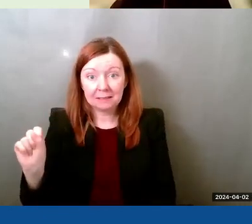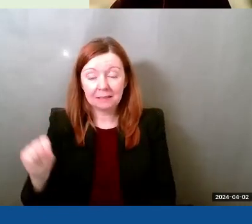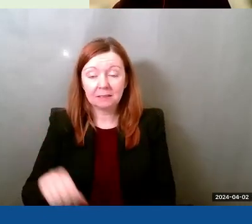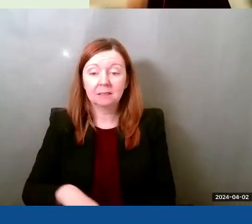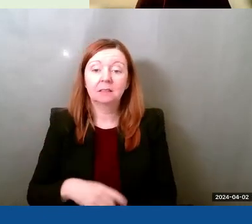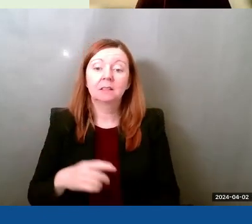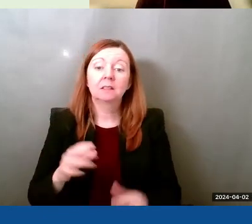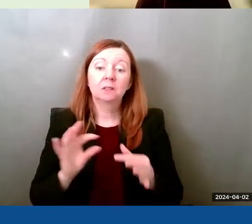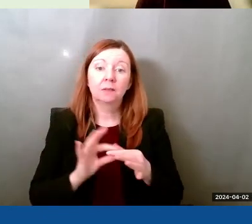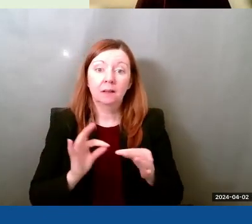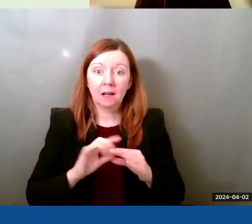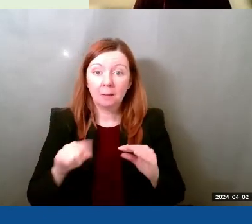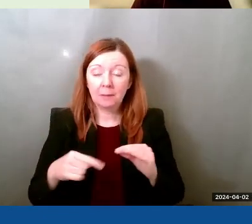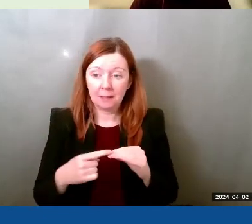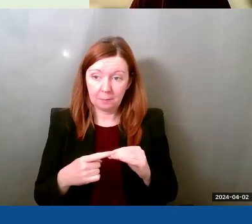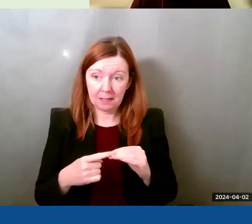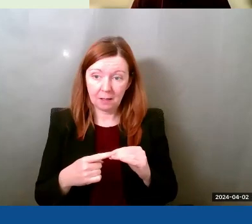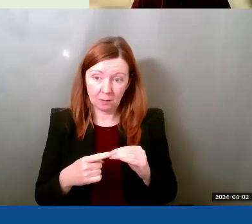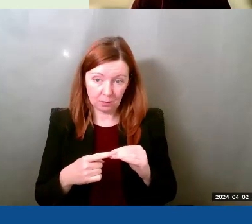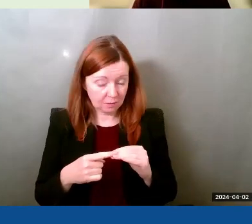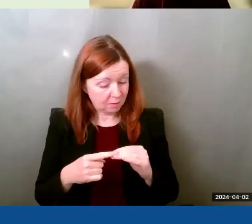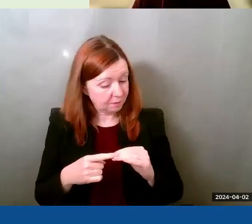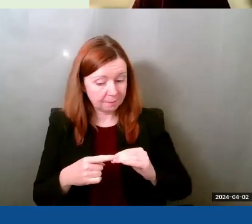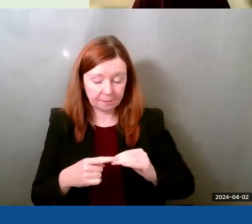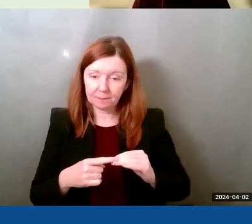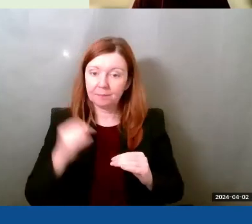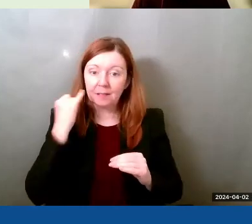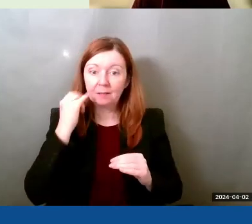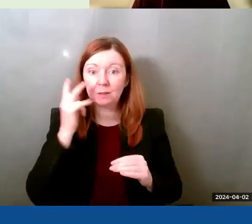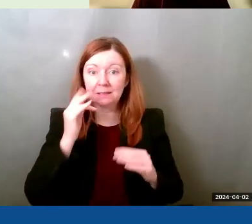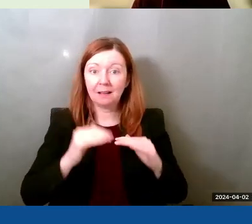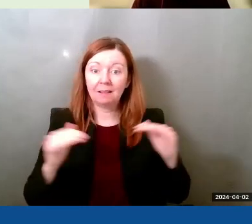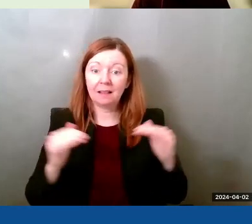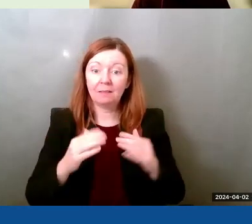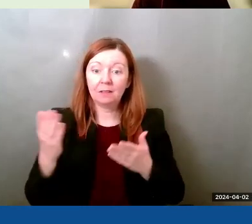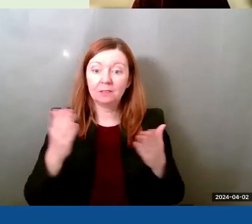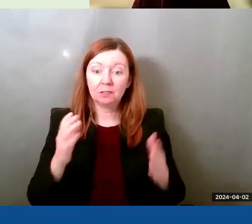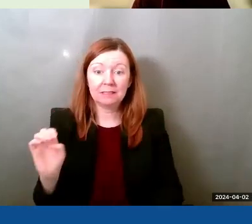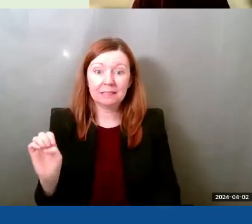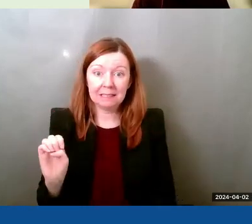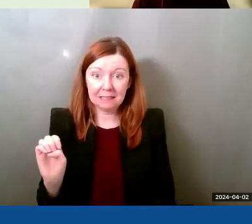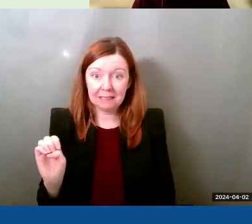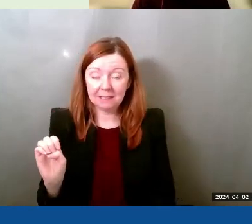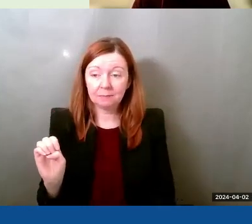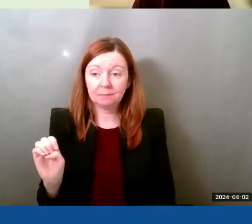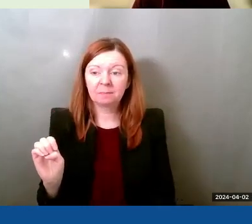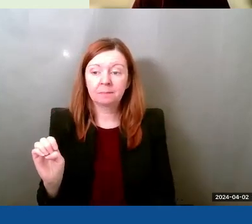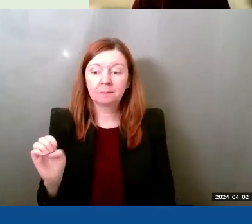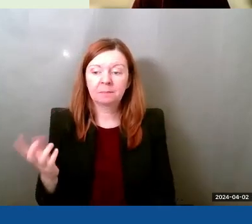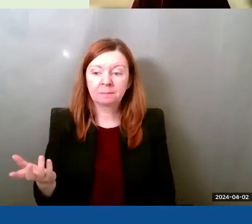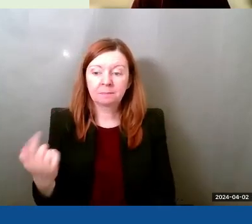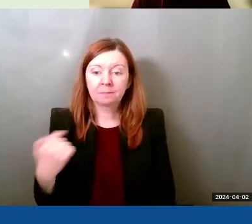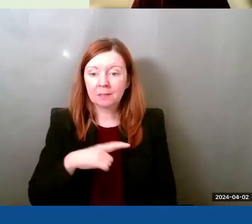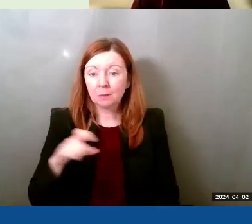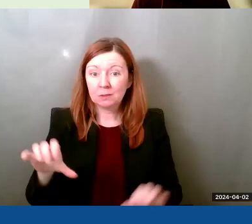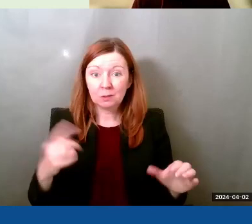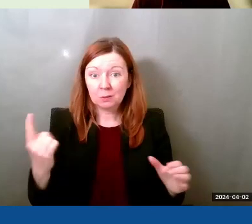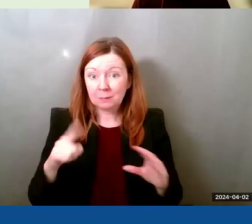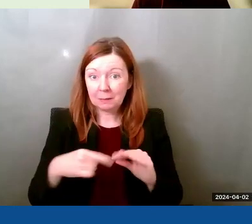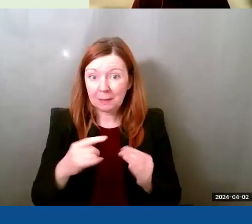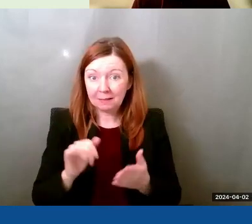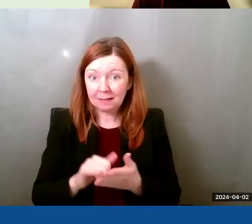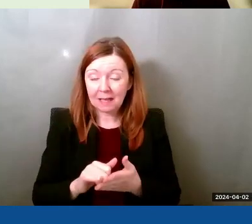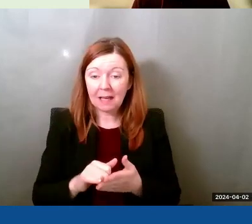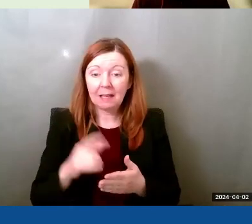the comment about, if we're seeing level of service E, shouldn't we do something about that? I